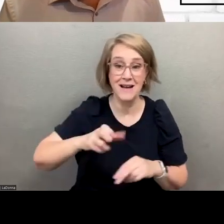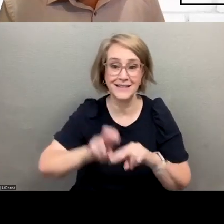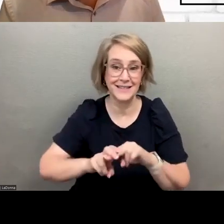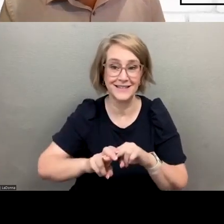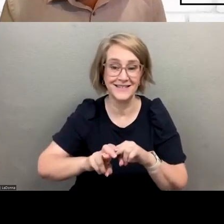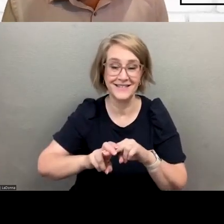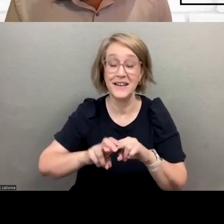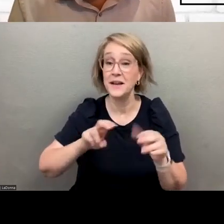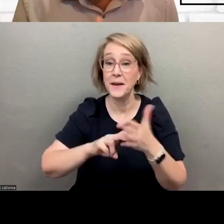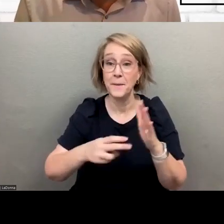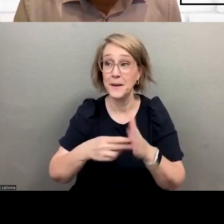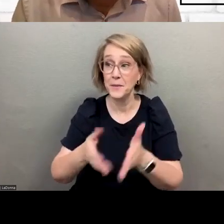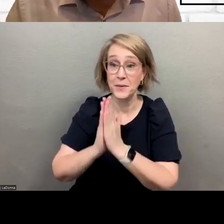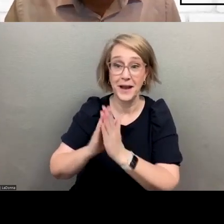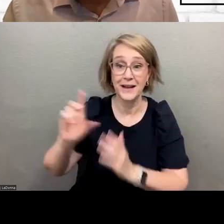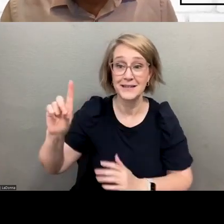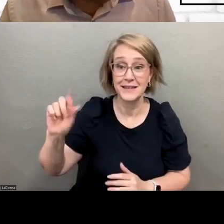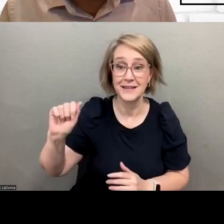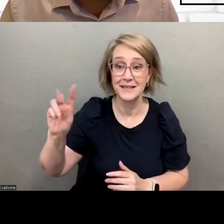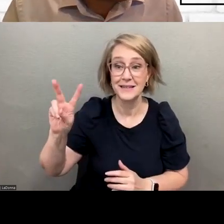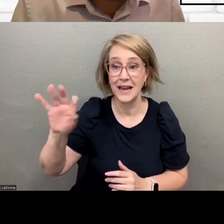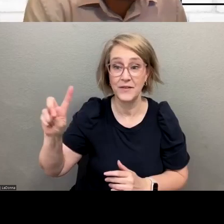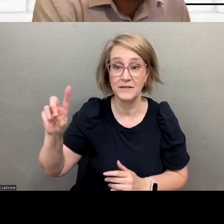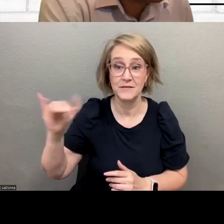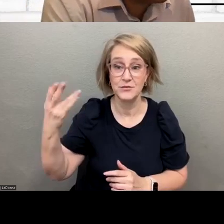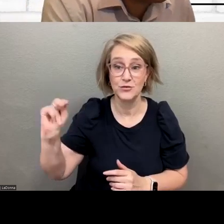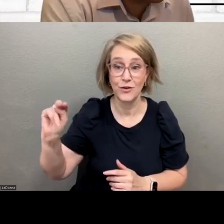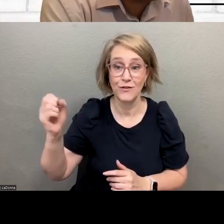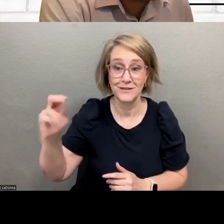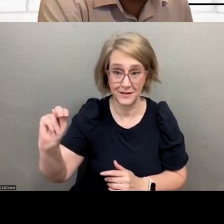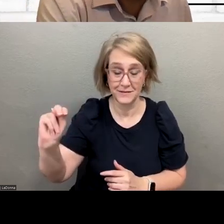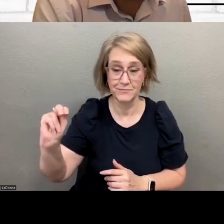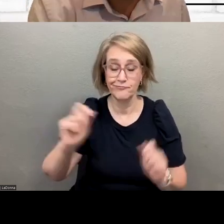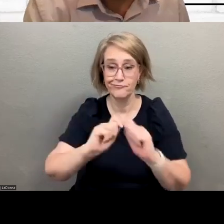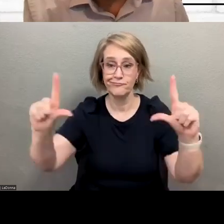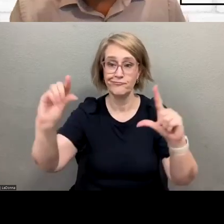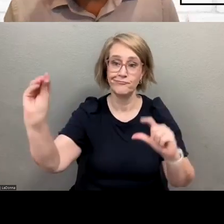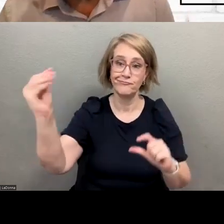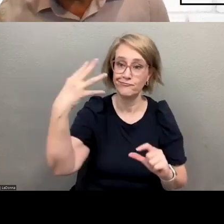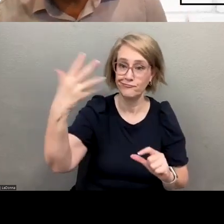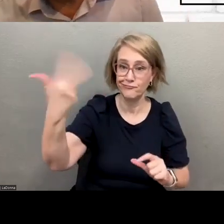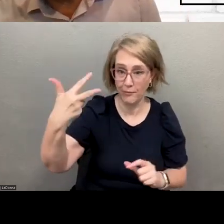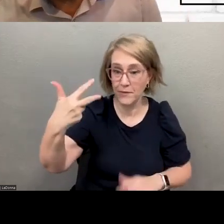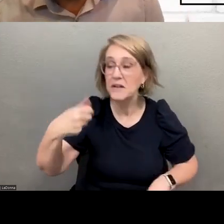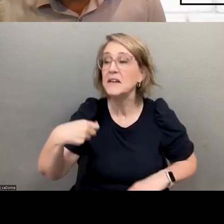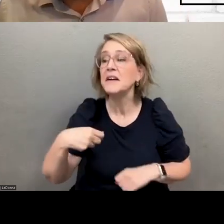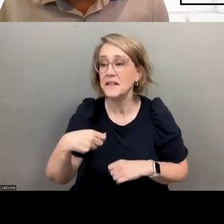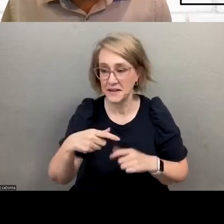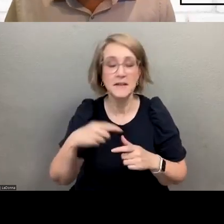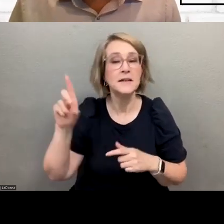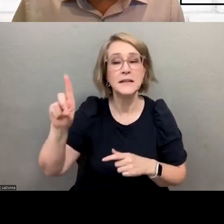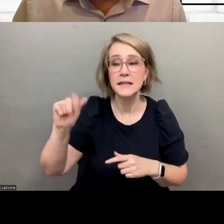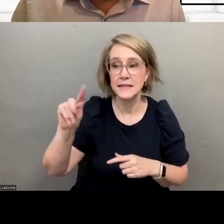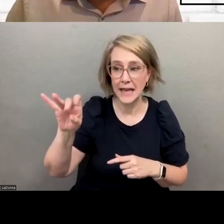at this time if David Johnson will come on board with us, please. And David is the with